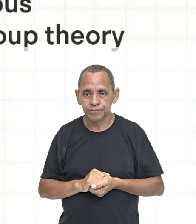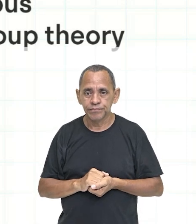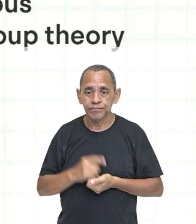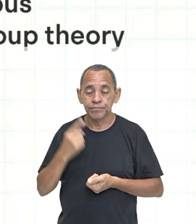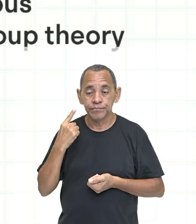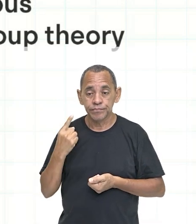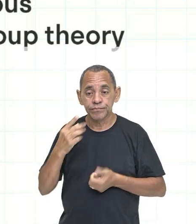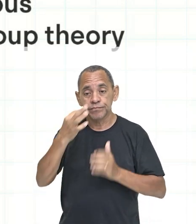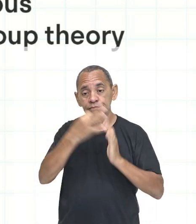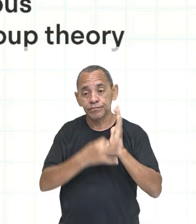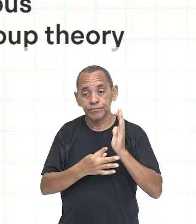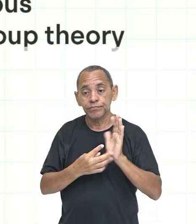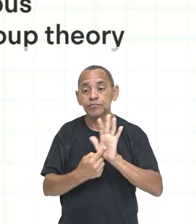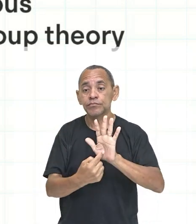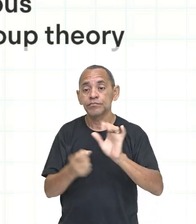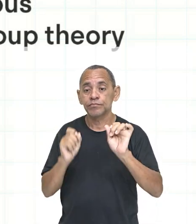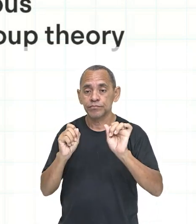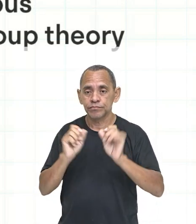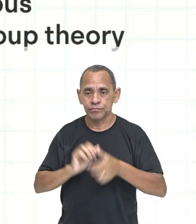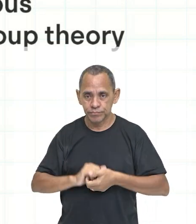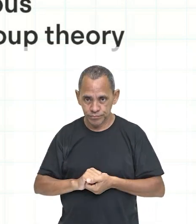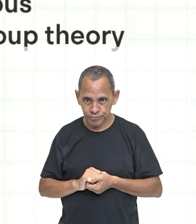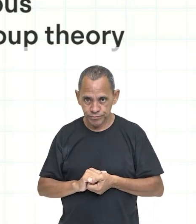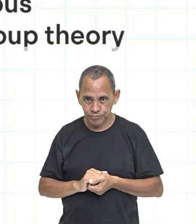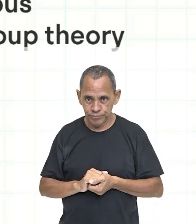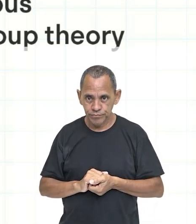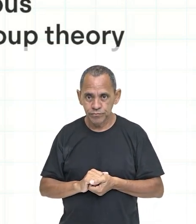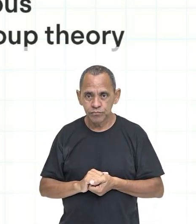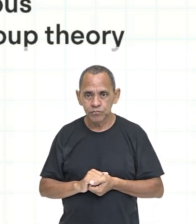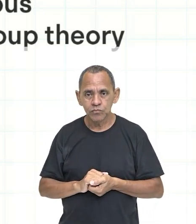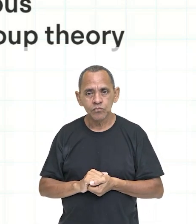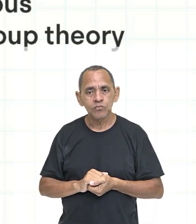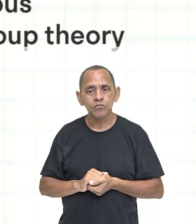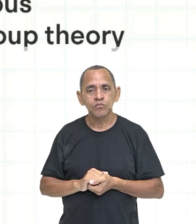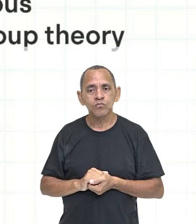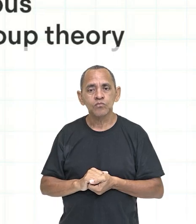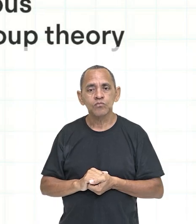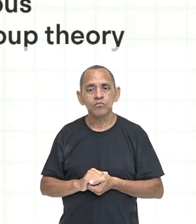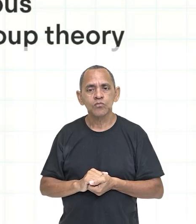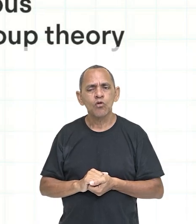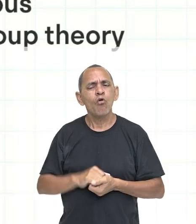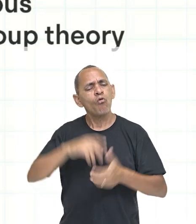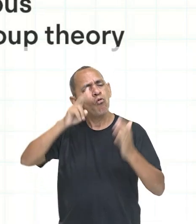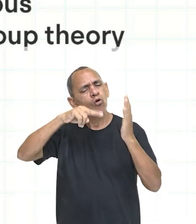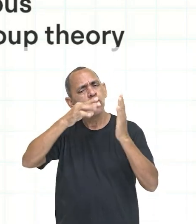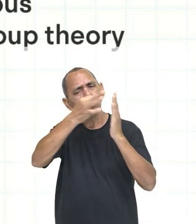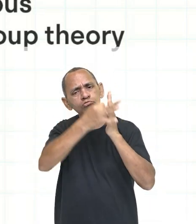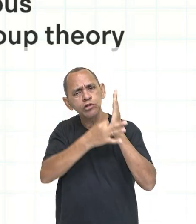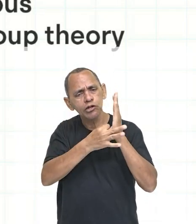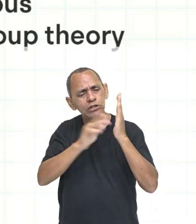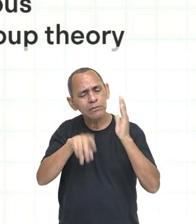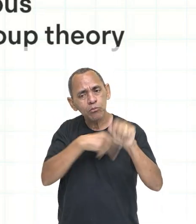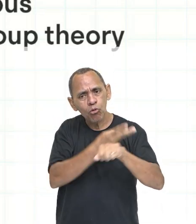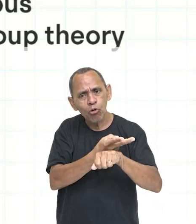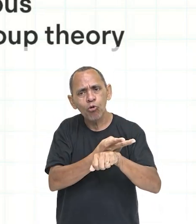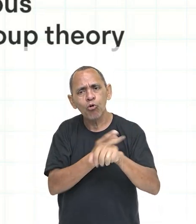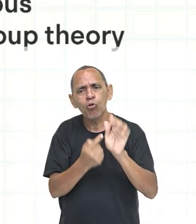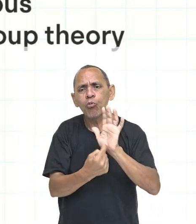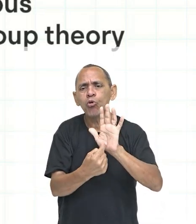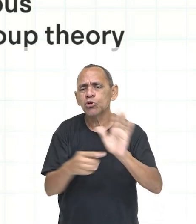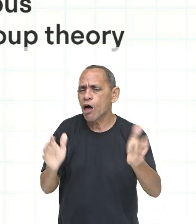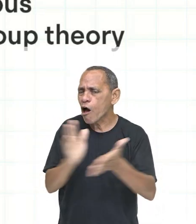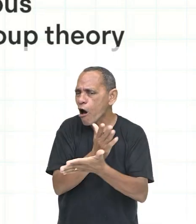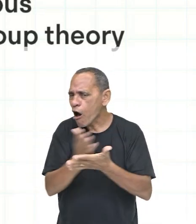Reading Comprehension, The Origin of Life. Eu vou mostrar para vocês, vou fazer a leitura do texto, depois eu vou mostrar